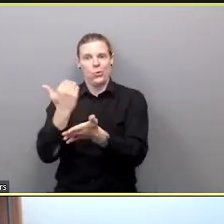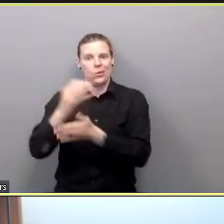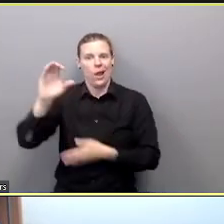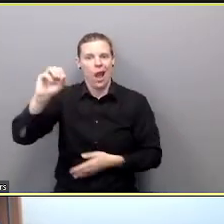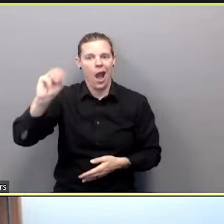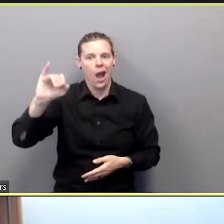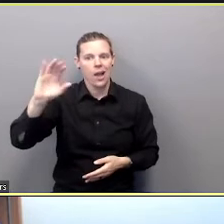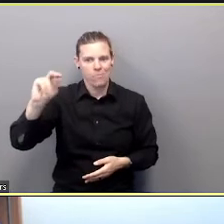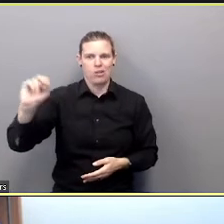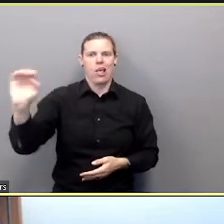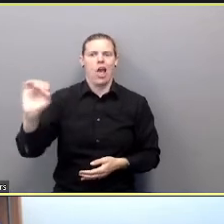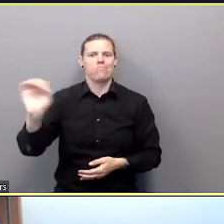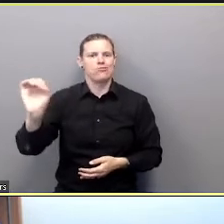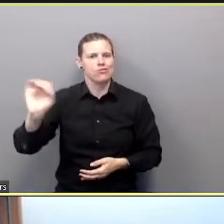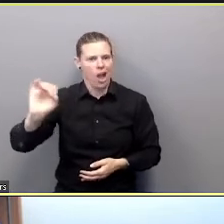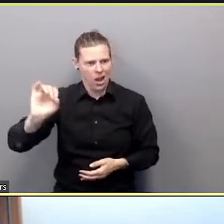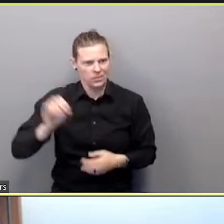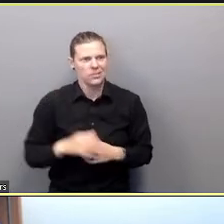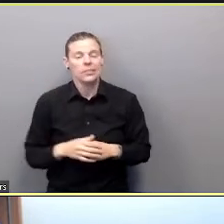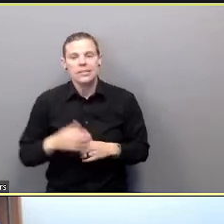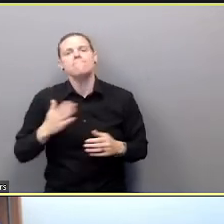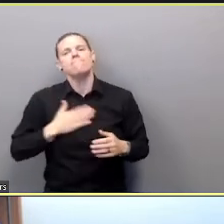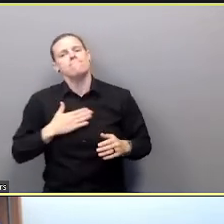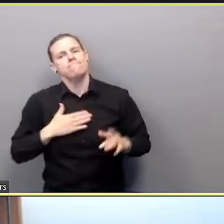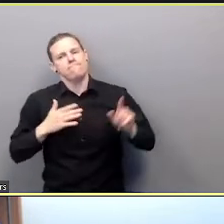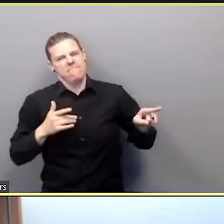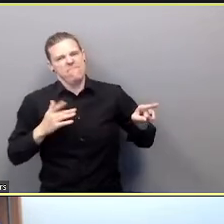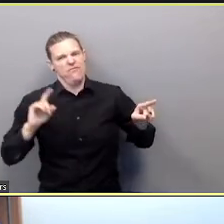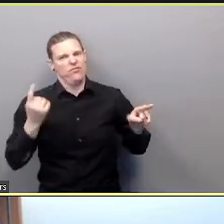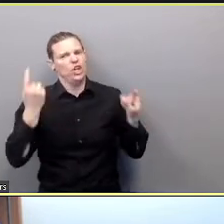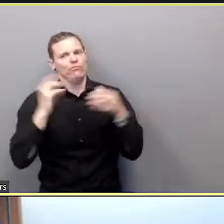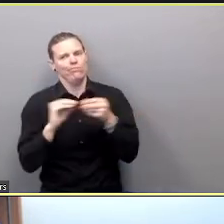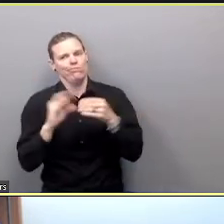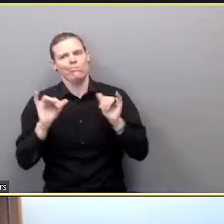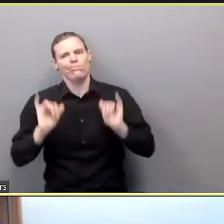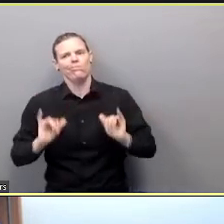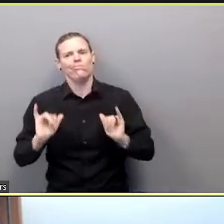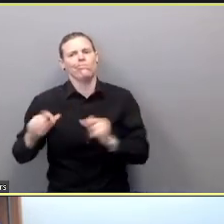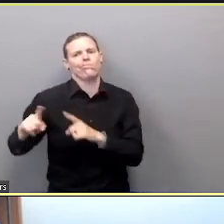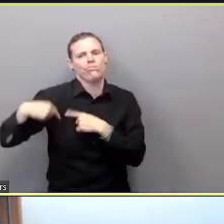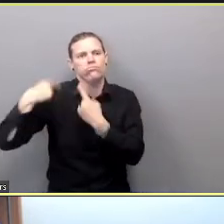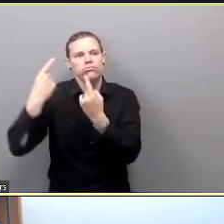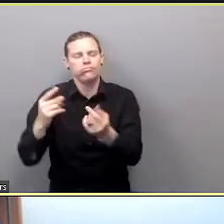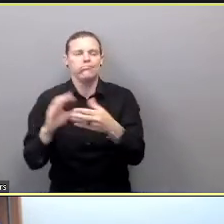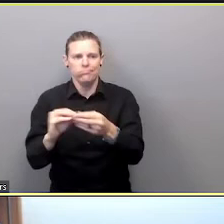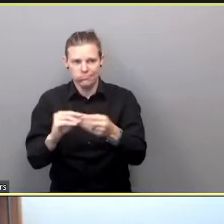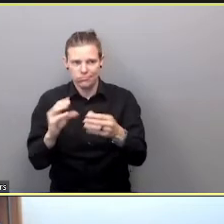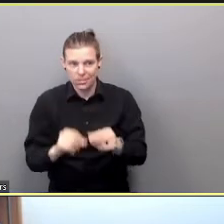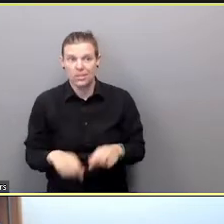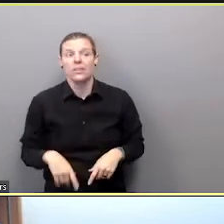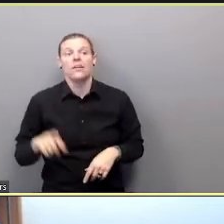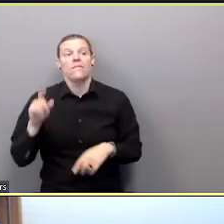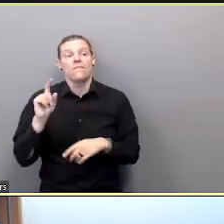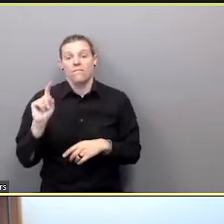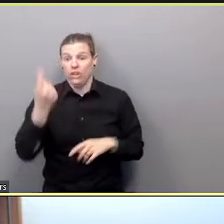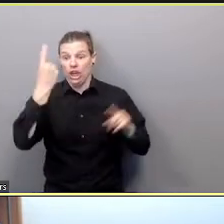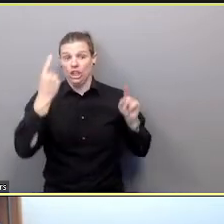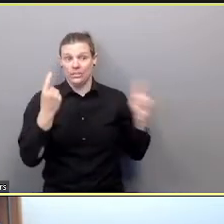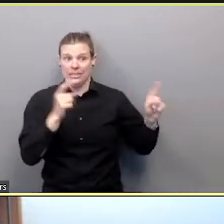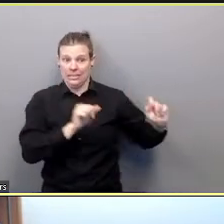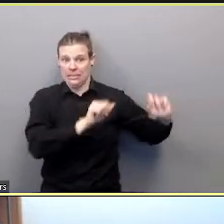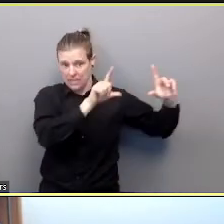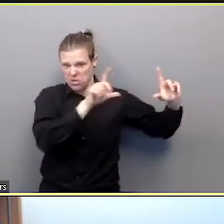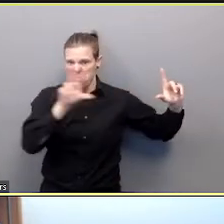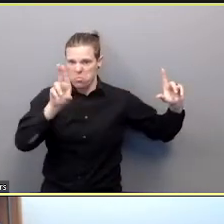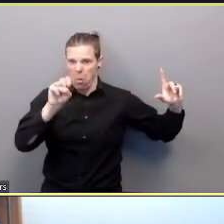like to start with, which is to just take a snapshot look at the United States. And as I think everybody